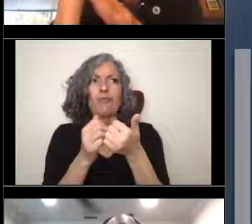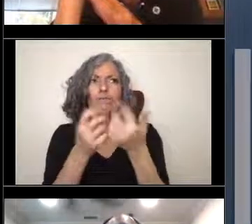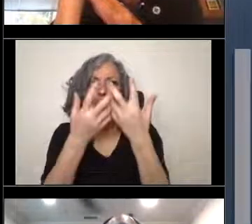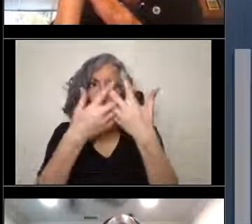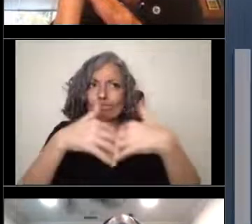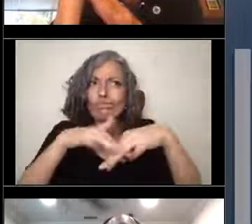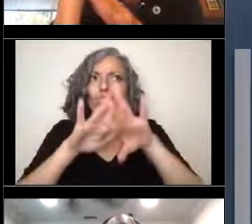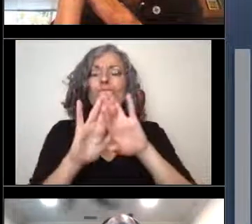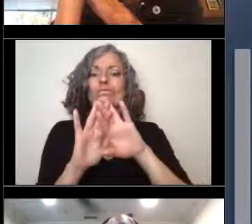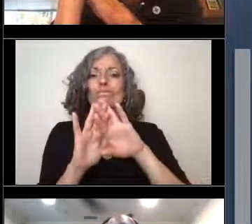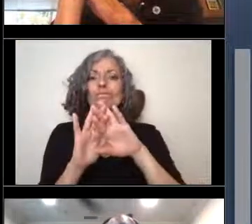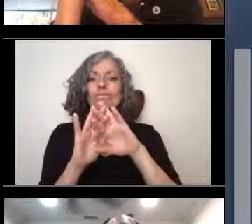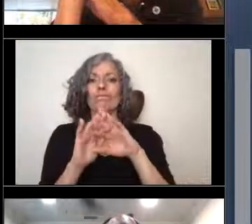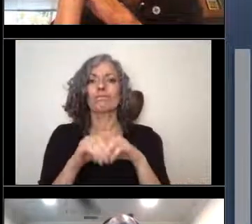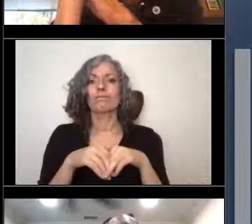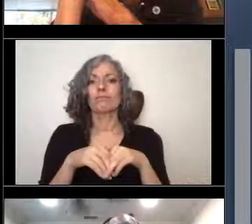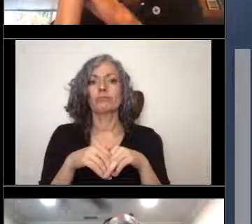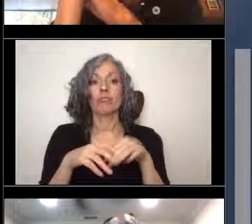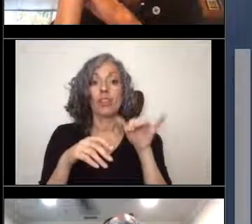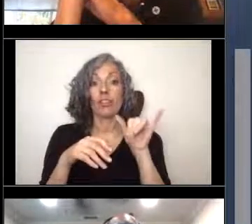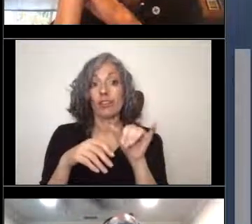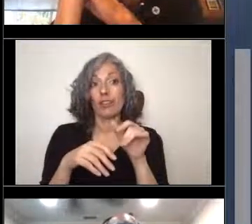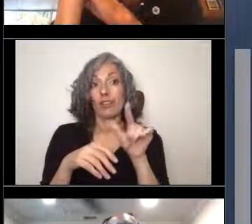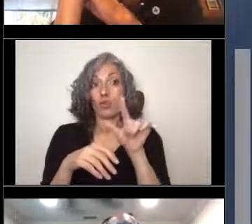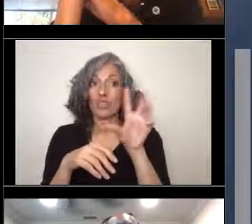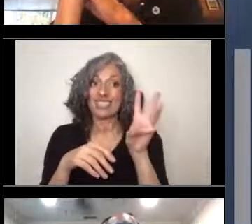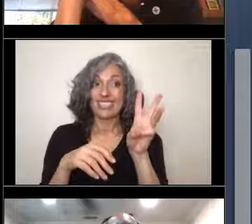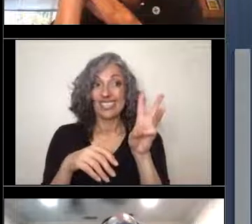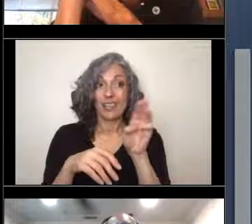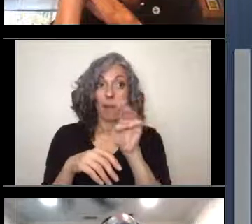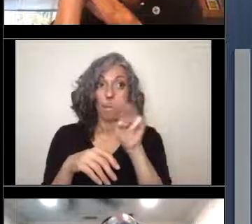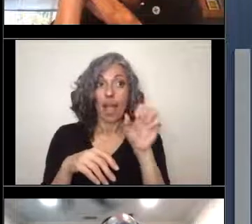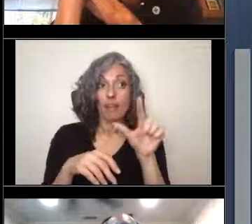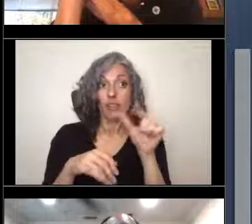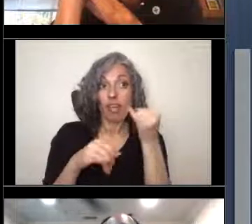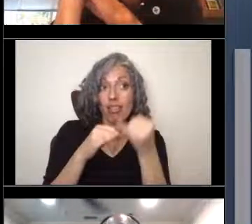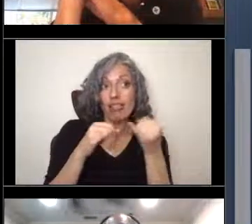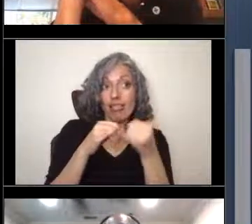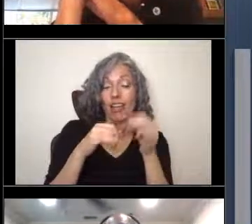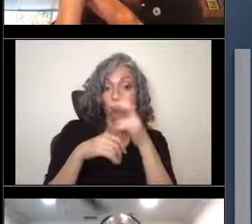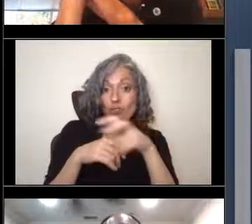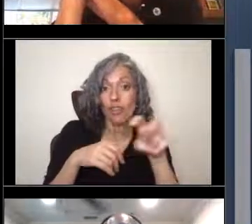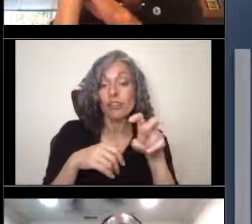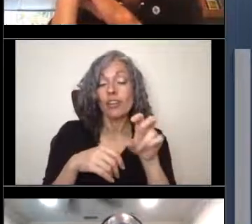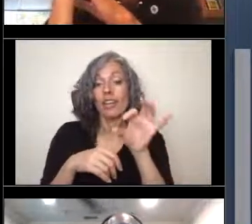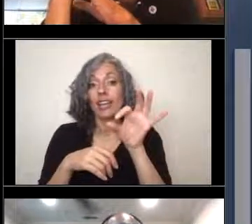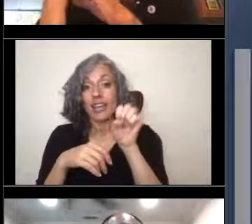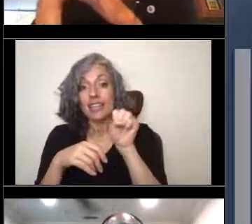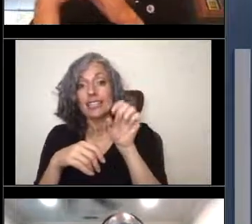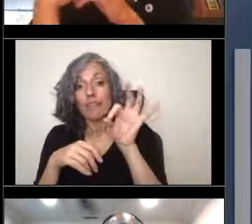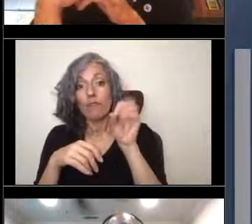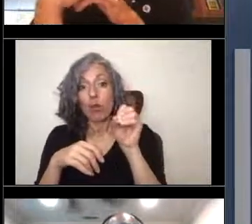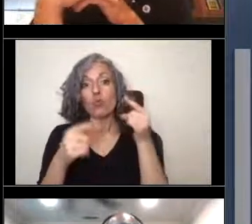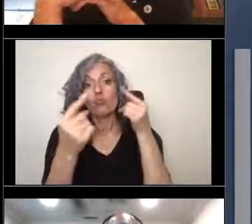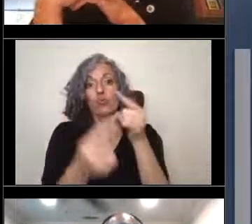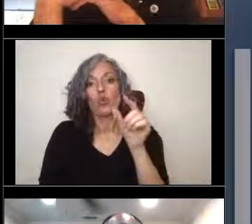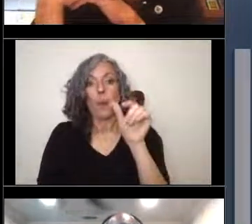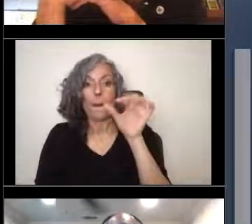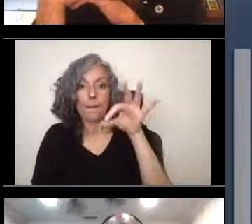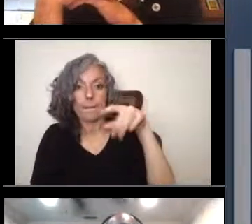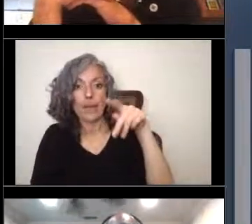Could that have been that 26 miles, that final leg from SFO to Palo Alto, an